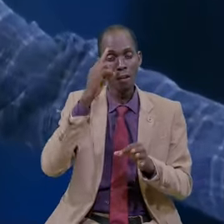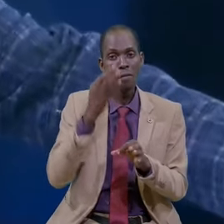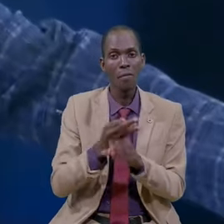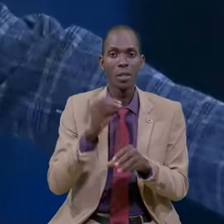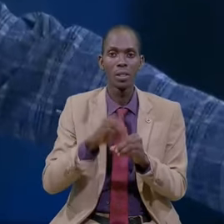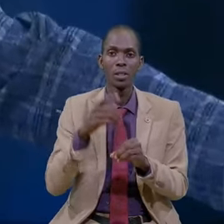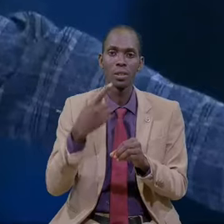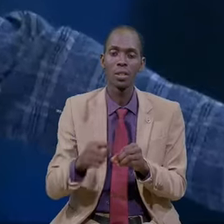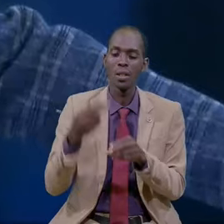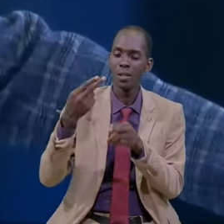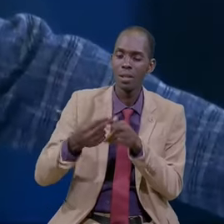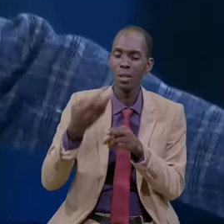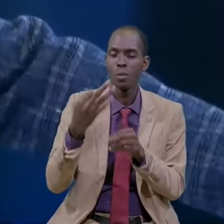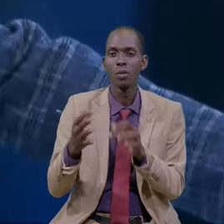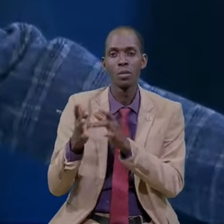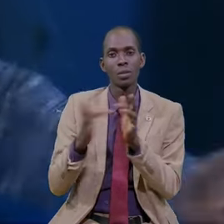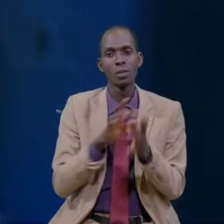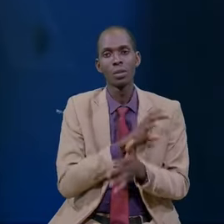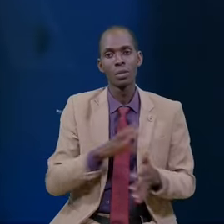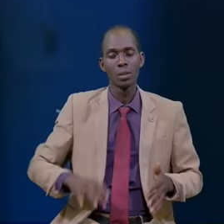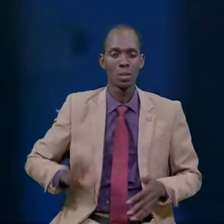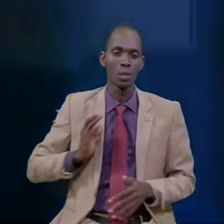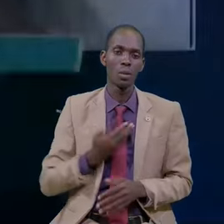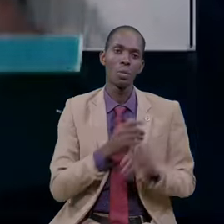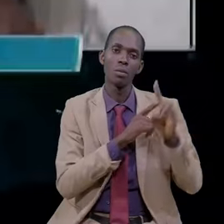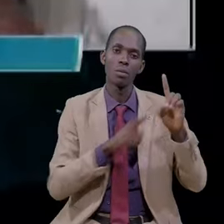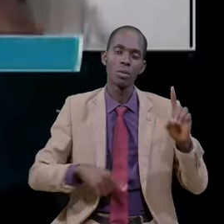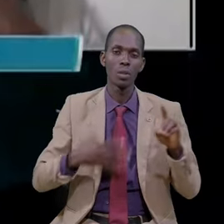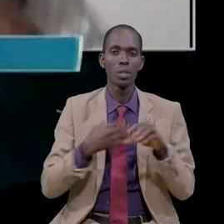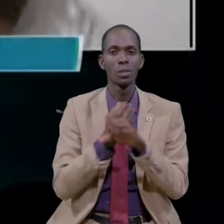name of Jesus Christ Lord and